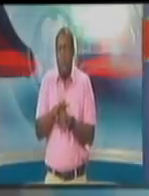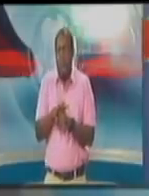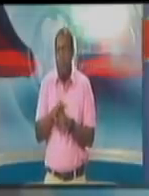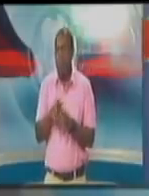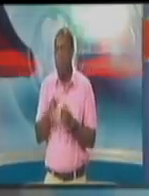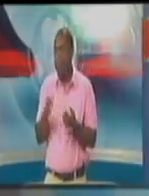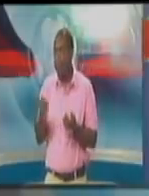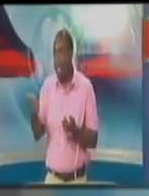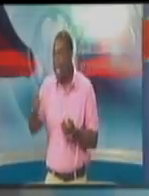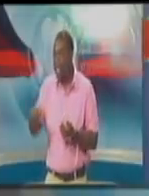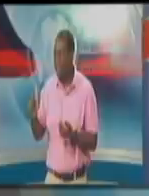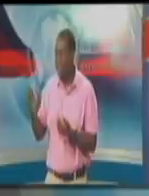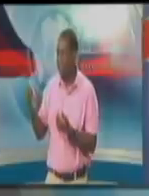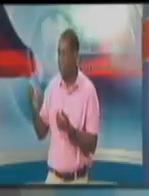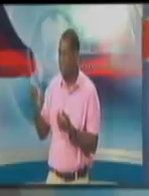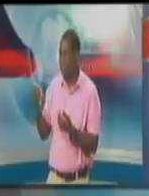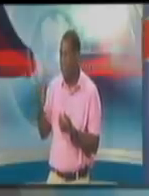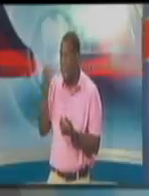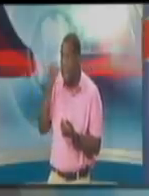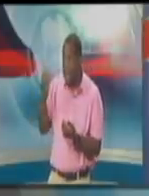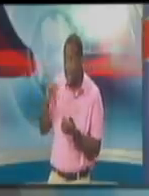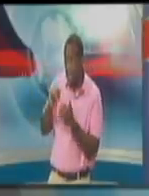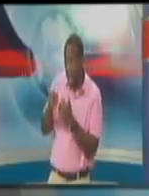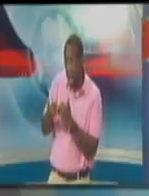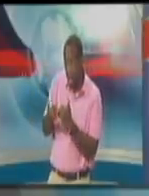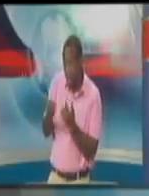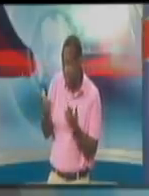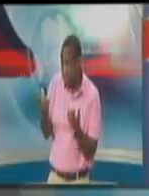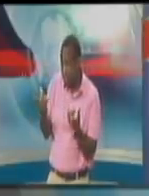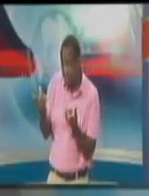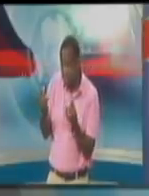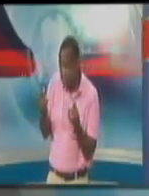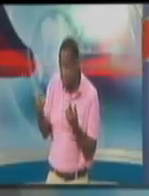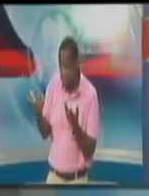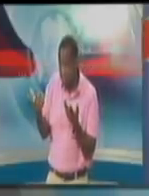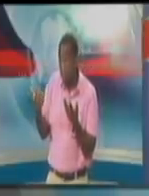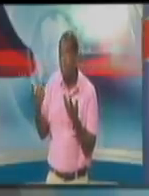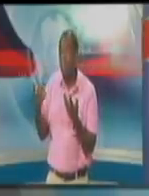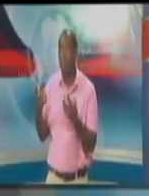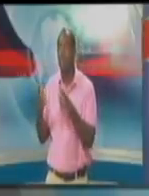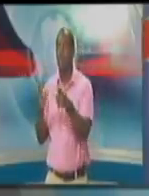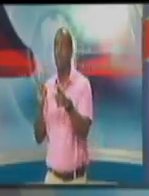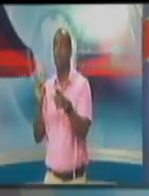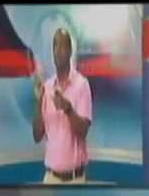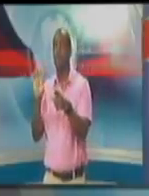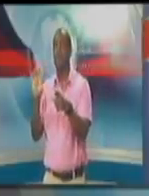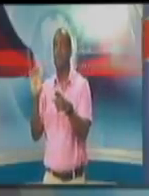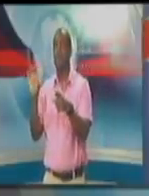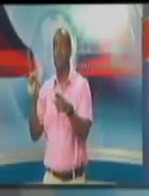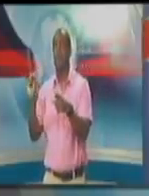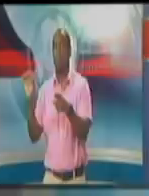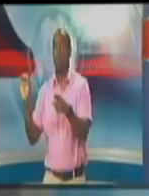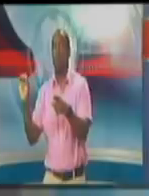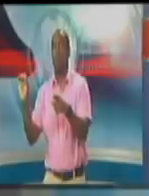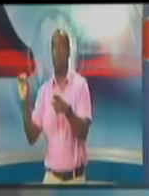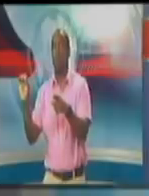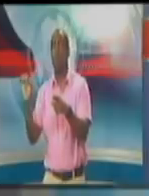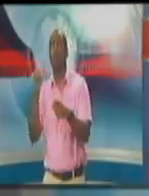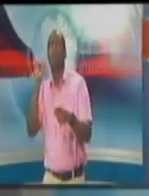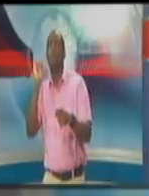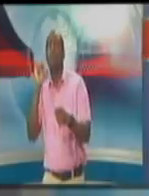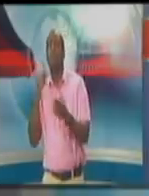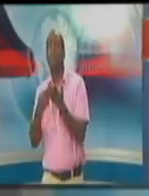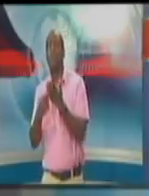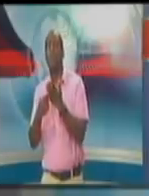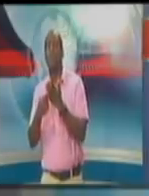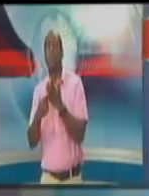And to Minister of Health and Dr. Parasram, in terms of the posthumous testing that you all spoke about yesterday, mm-hmm. can I find